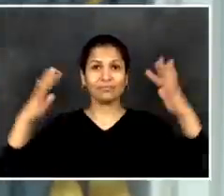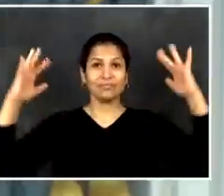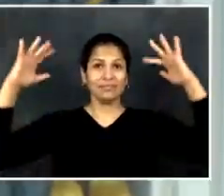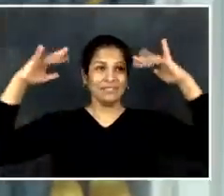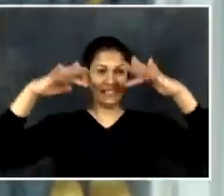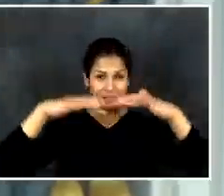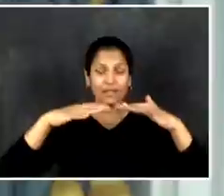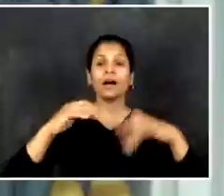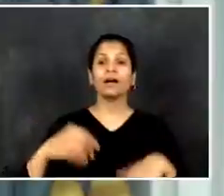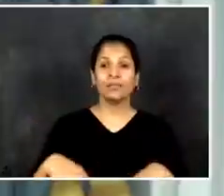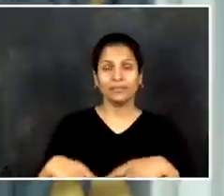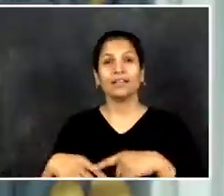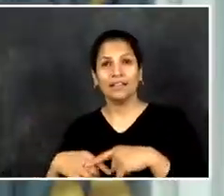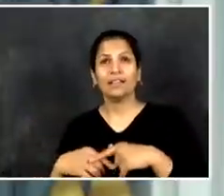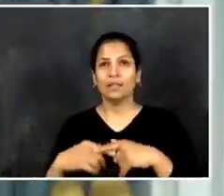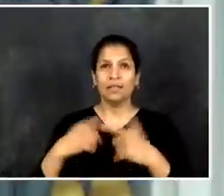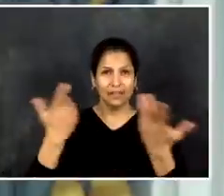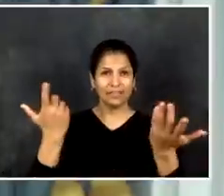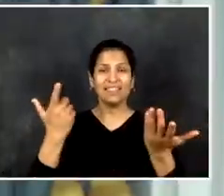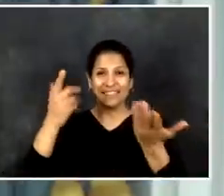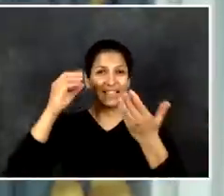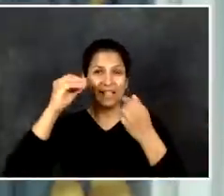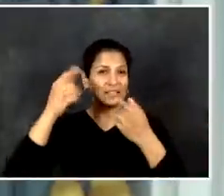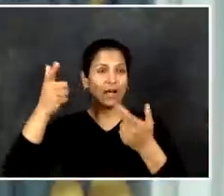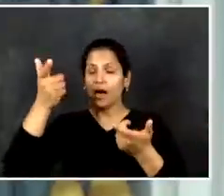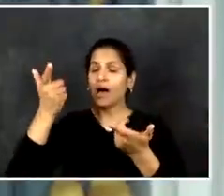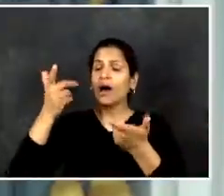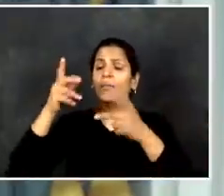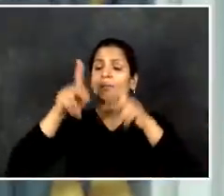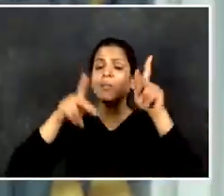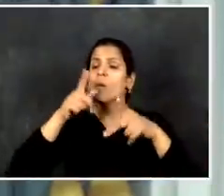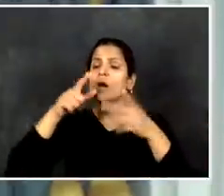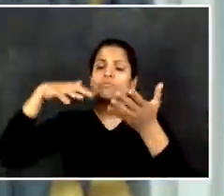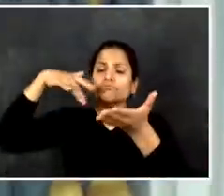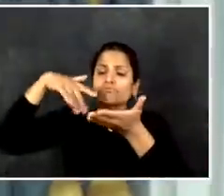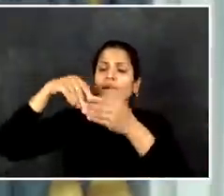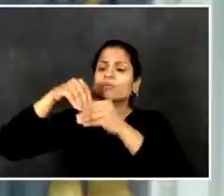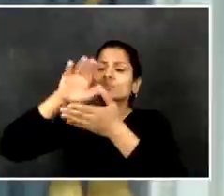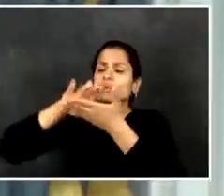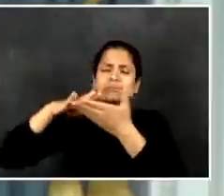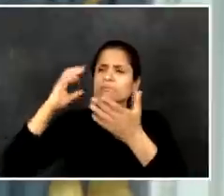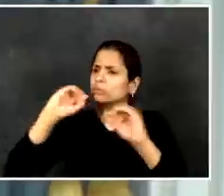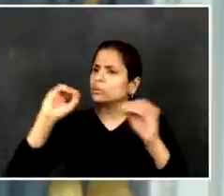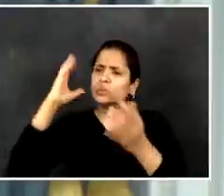really paying off for us. So I'm grateful for the city and grateful that